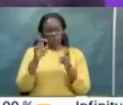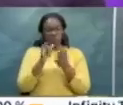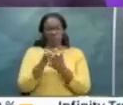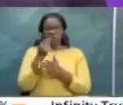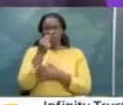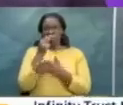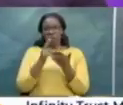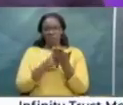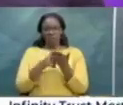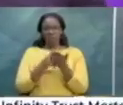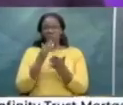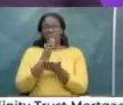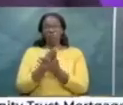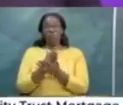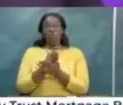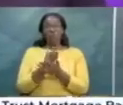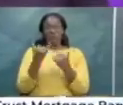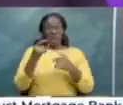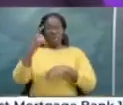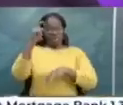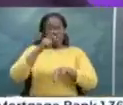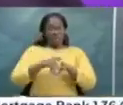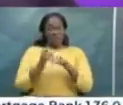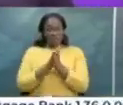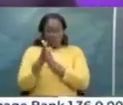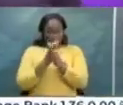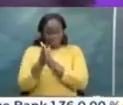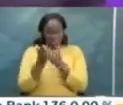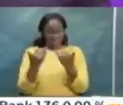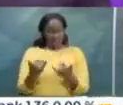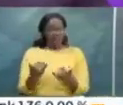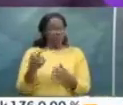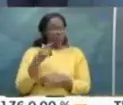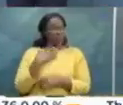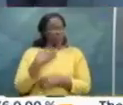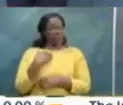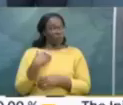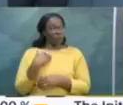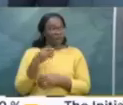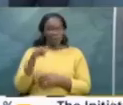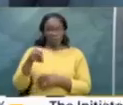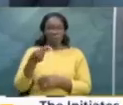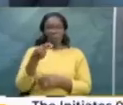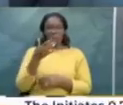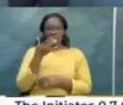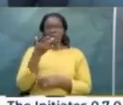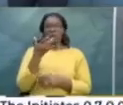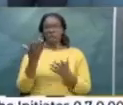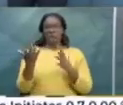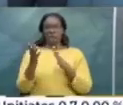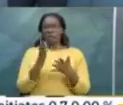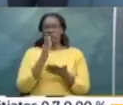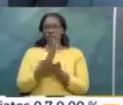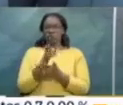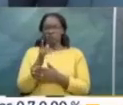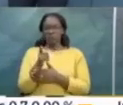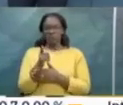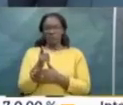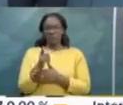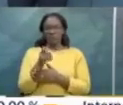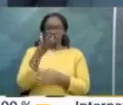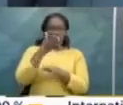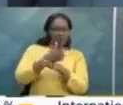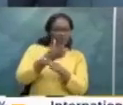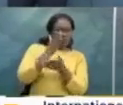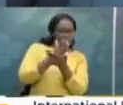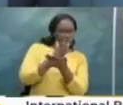butter. Like it's about time. Yeah, it's time for us to... we really scoop that thing and see, is this of peanut butter fake,